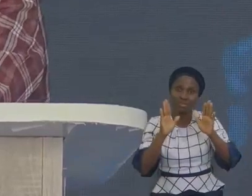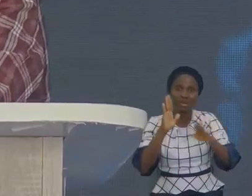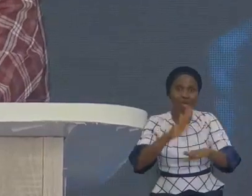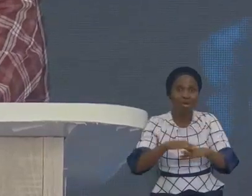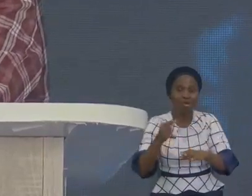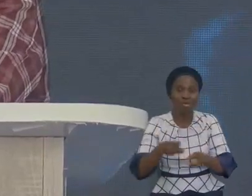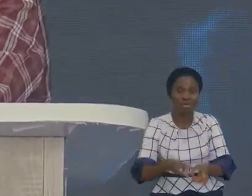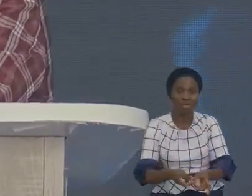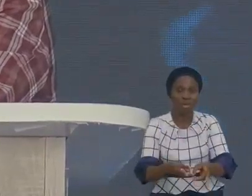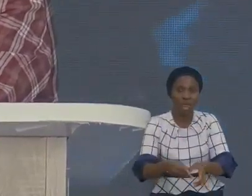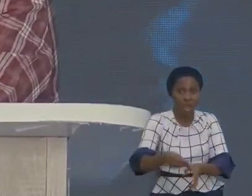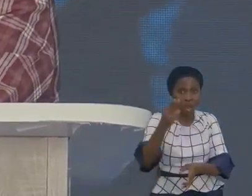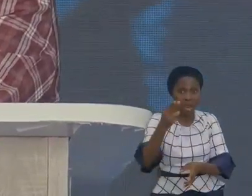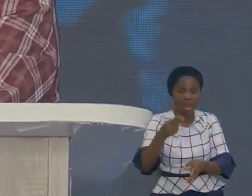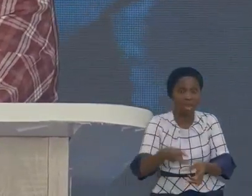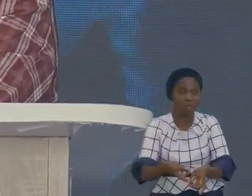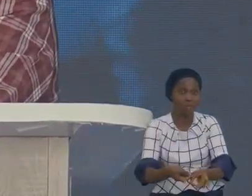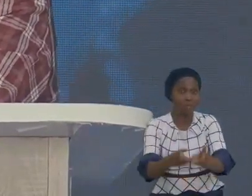liberation.